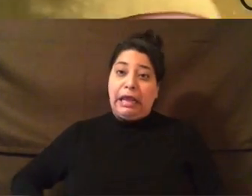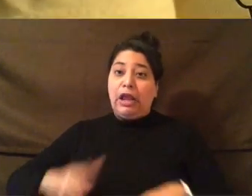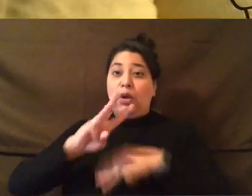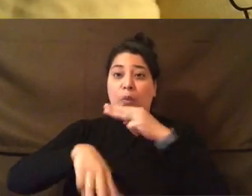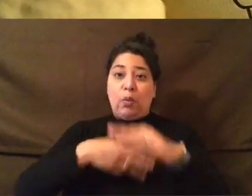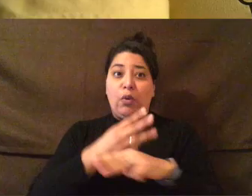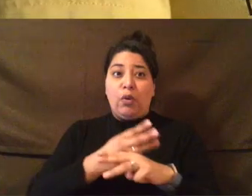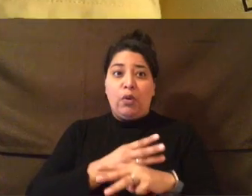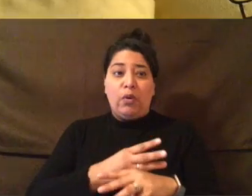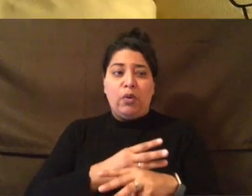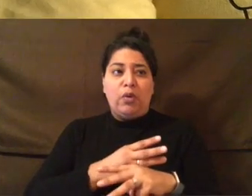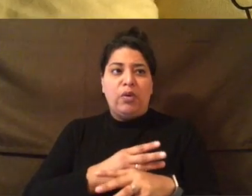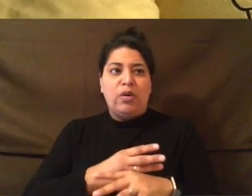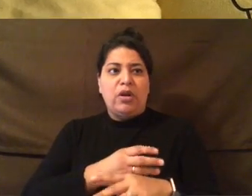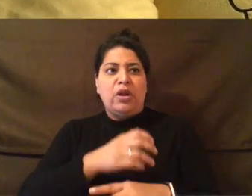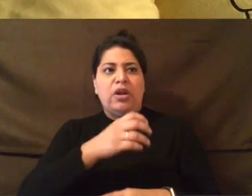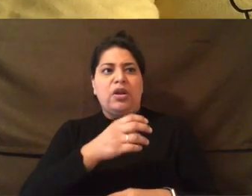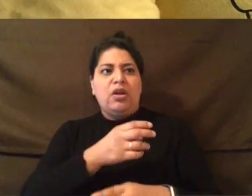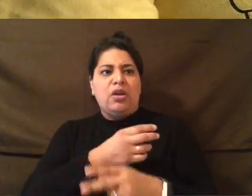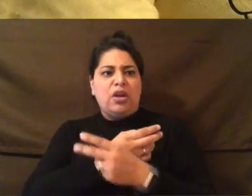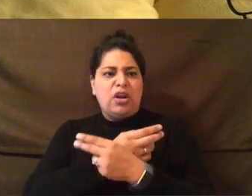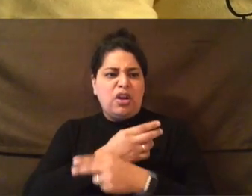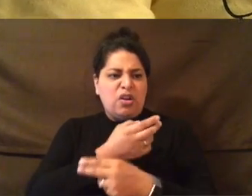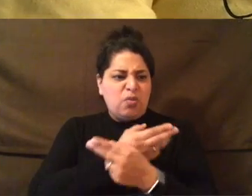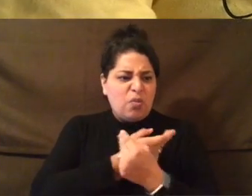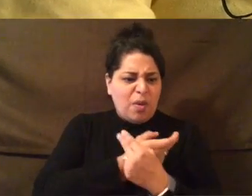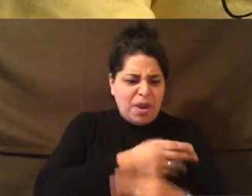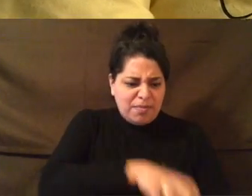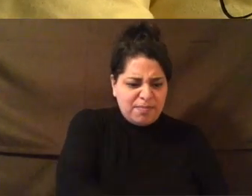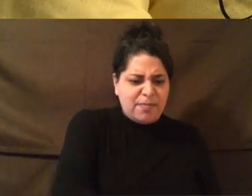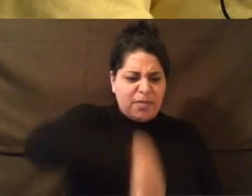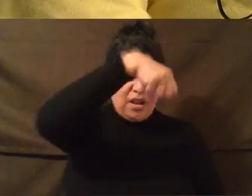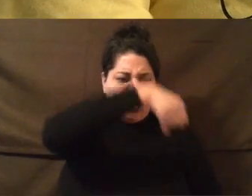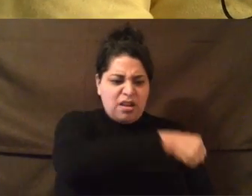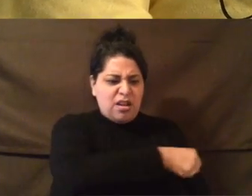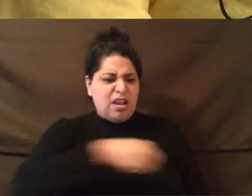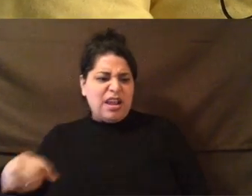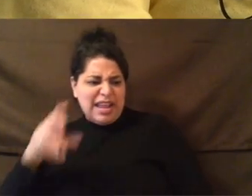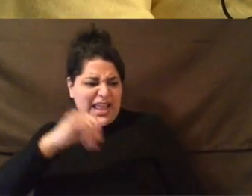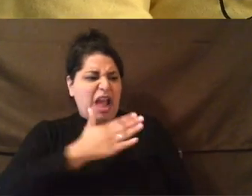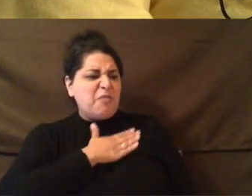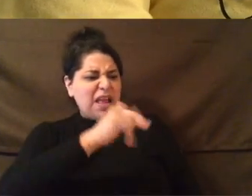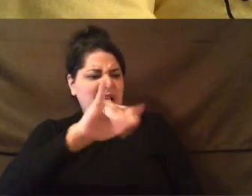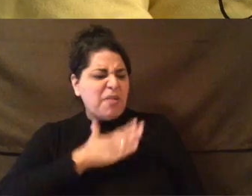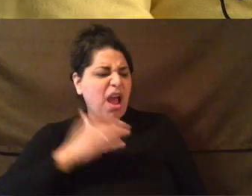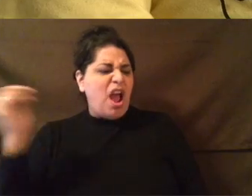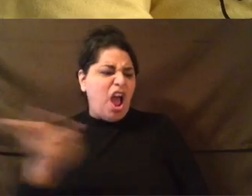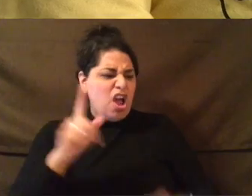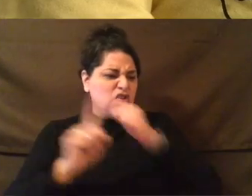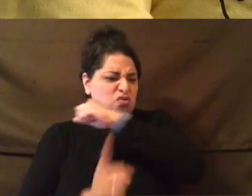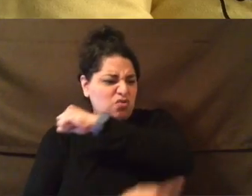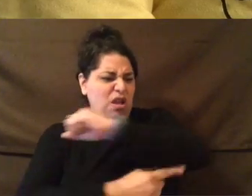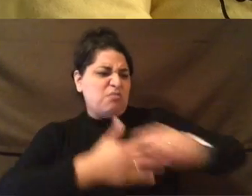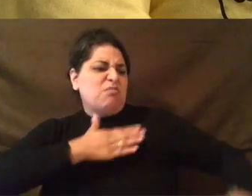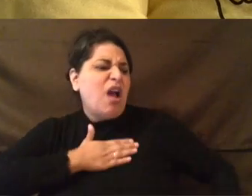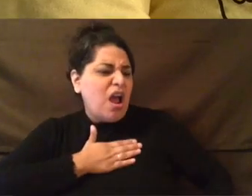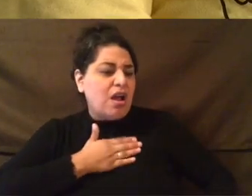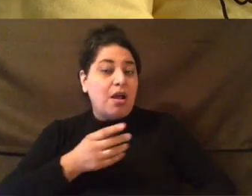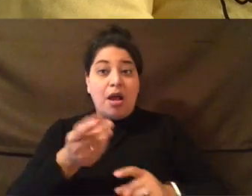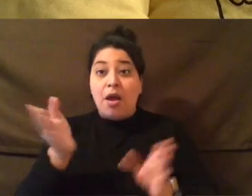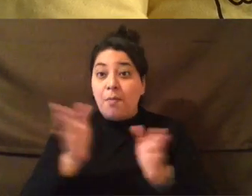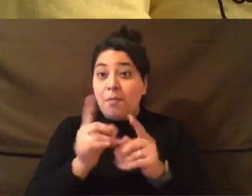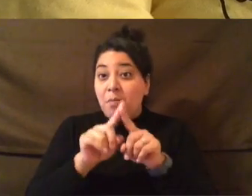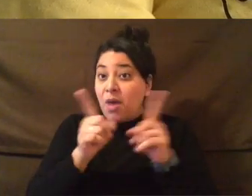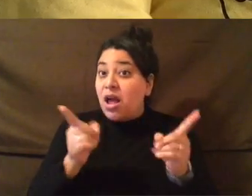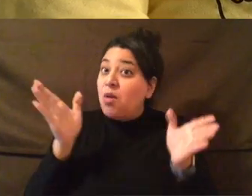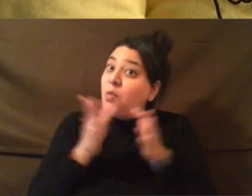The dog grabbed Edward by his pink dress and took off running. "That's mine! That's mine! All garbage is mine!" Ernest shouted. "You come back